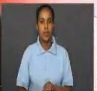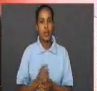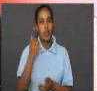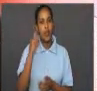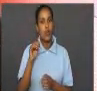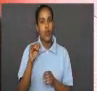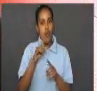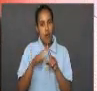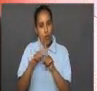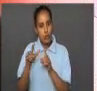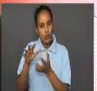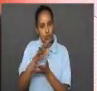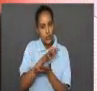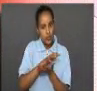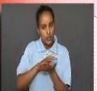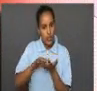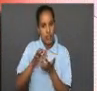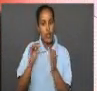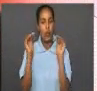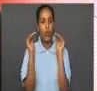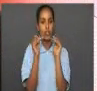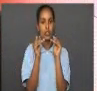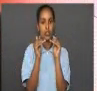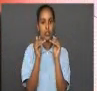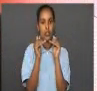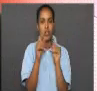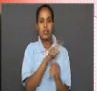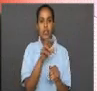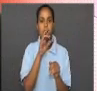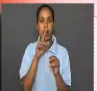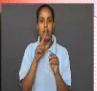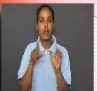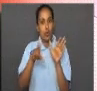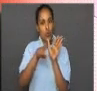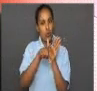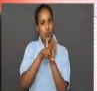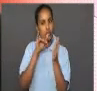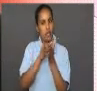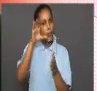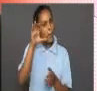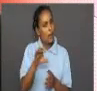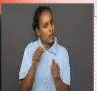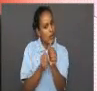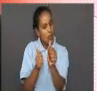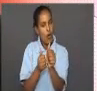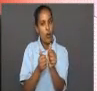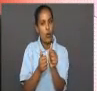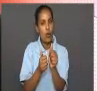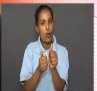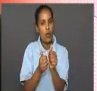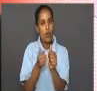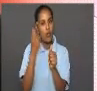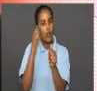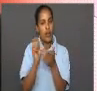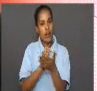For homogeneous equations, there are rules that must be followed